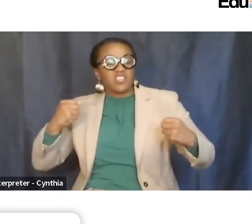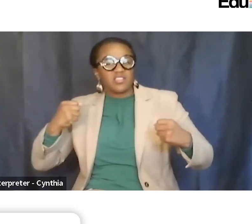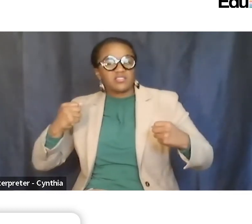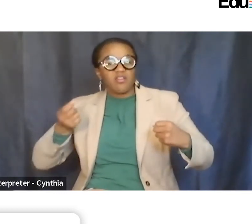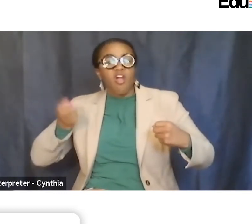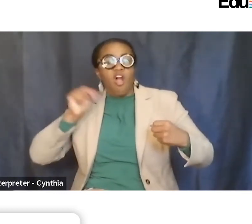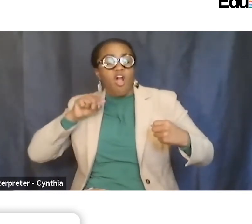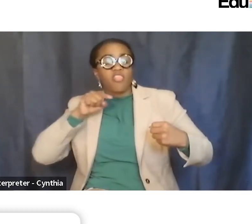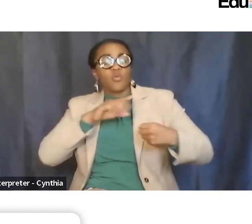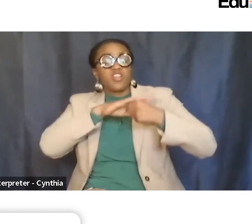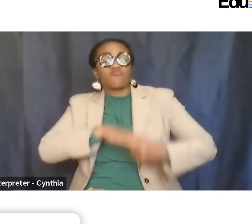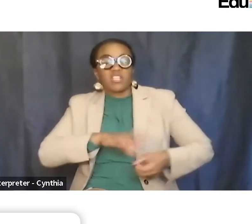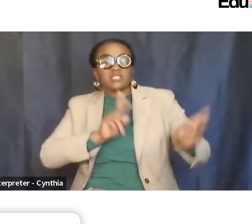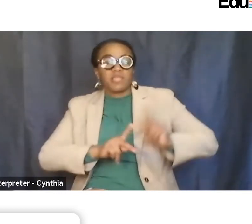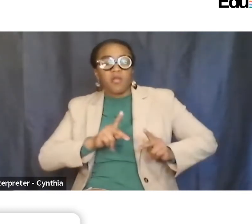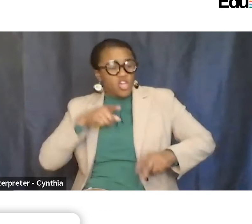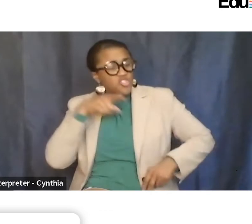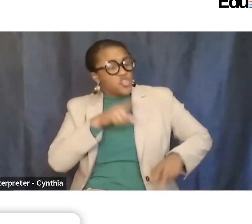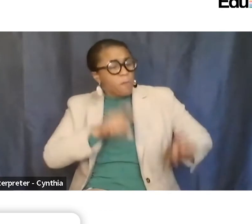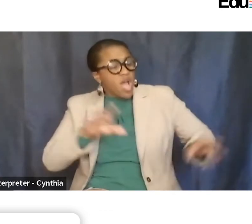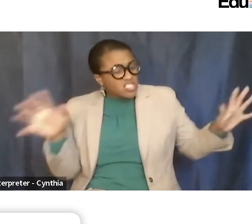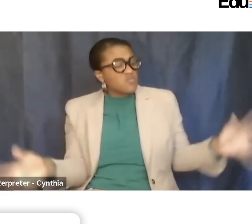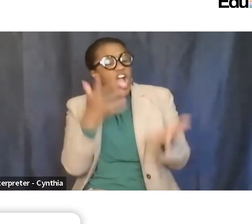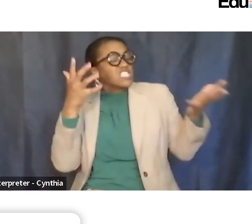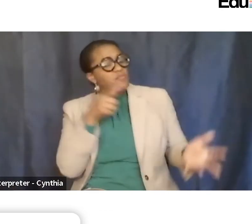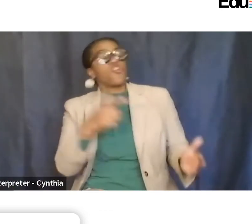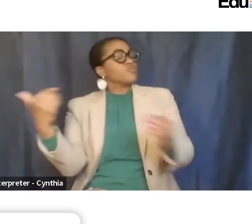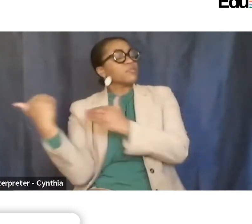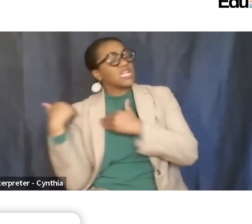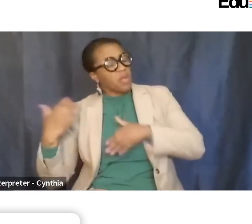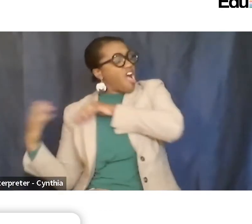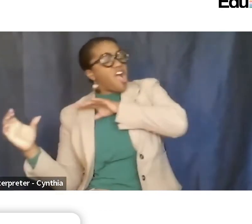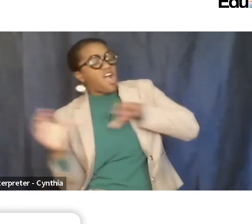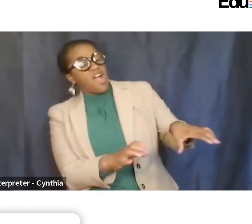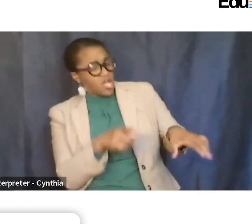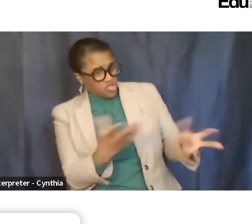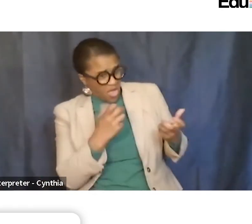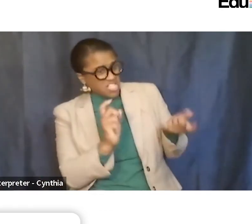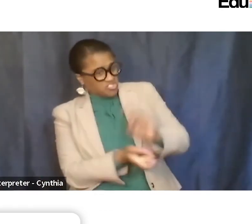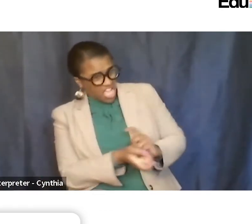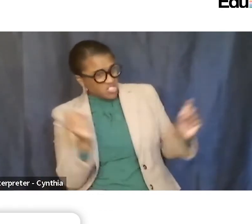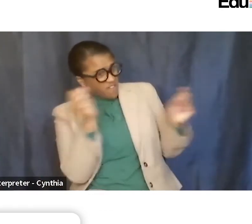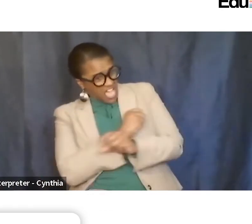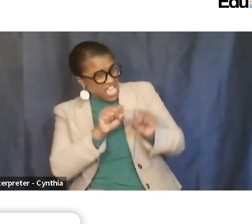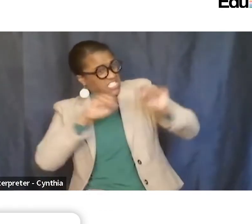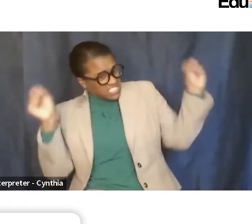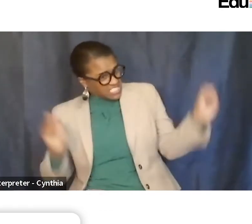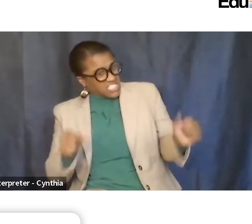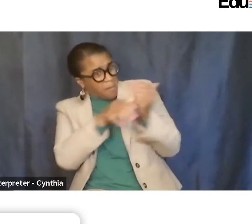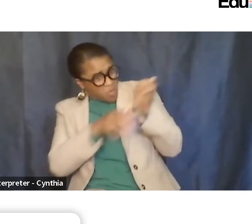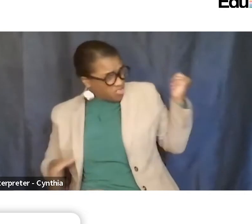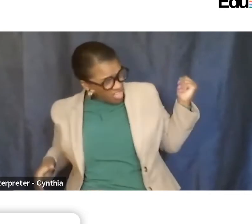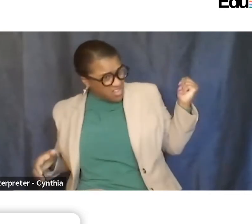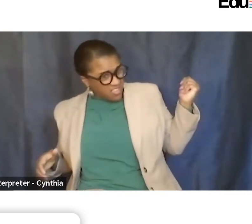that have been oppressed. So there's this element of, you want change to fight the systemic bullshit that